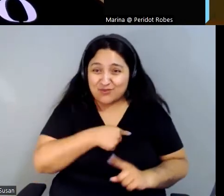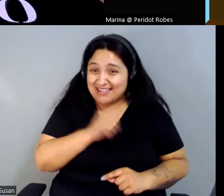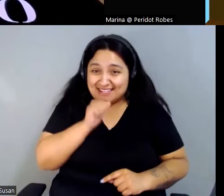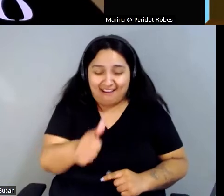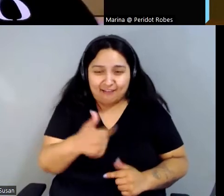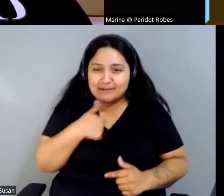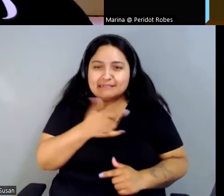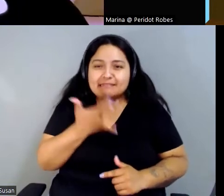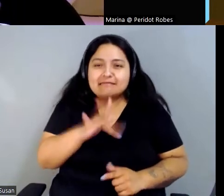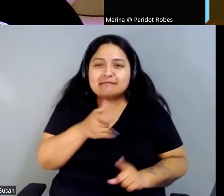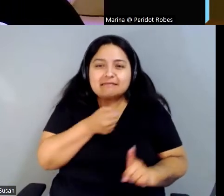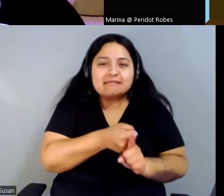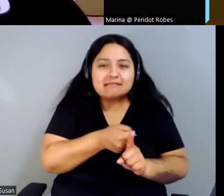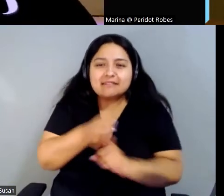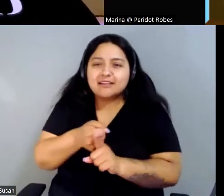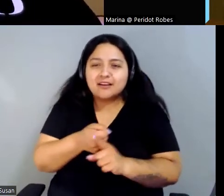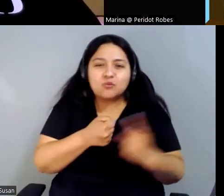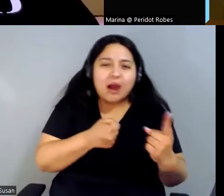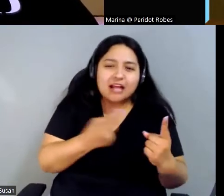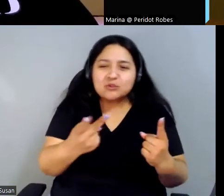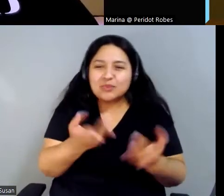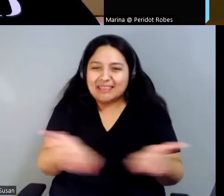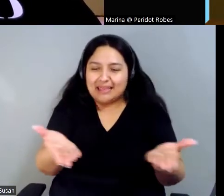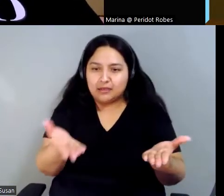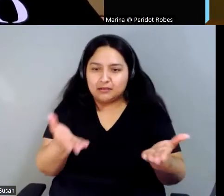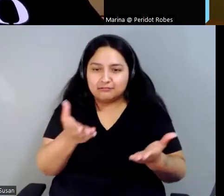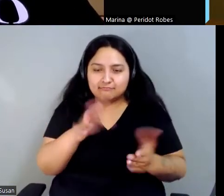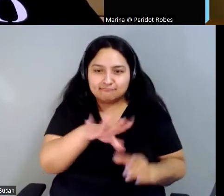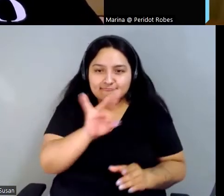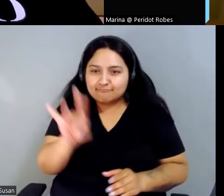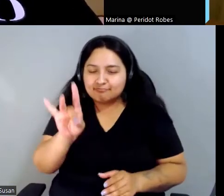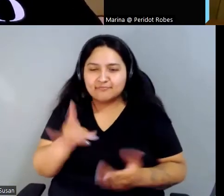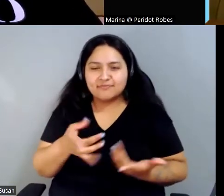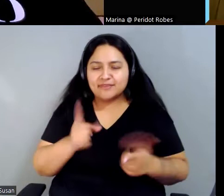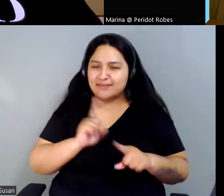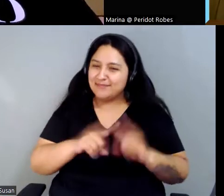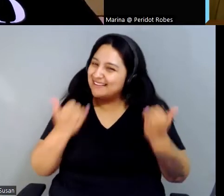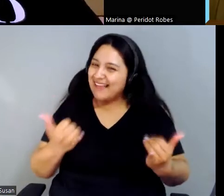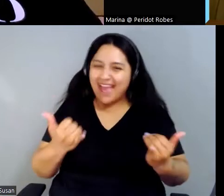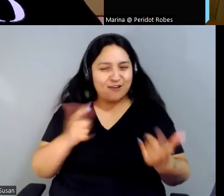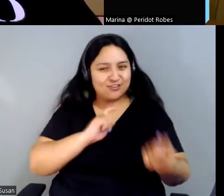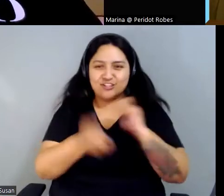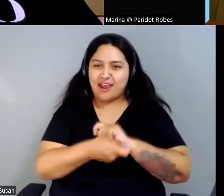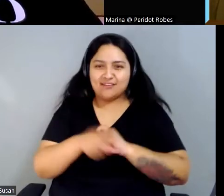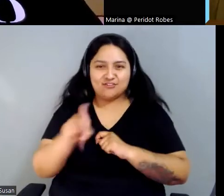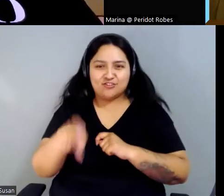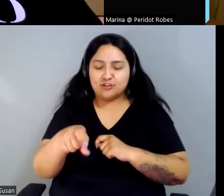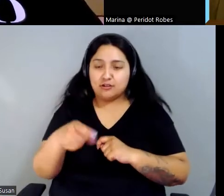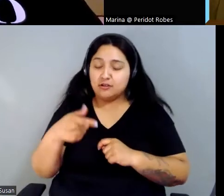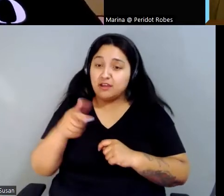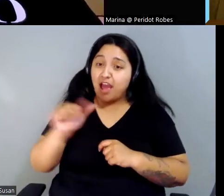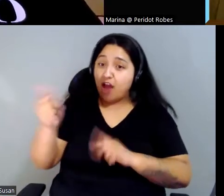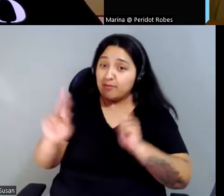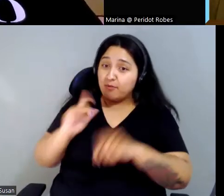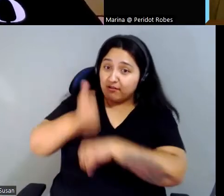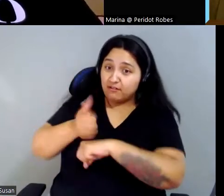one or two things in any given store. And it's time for that to change. I'm not intimidated by that. One of the most